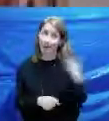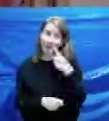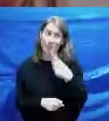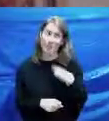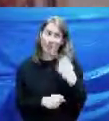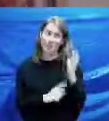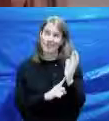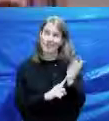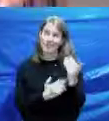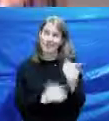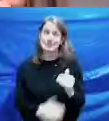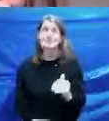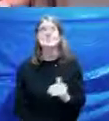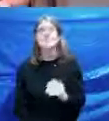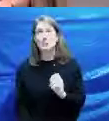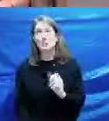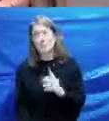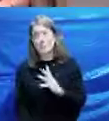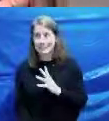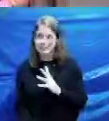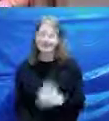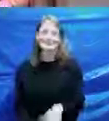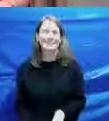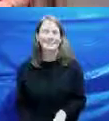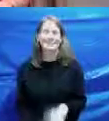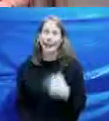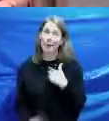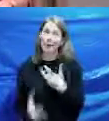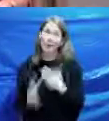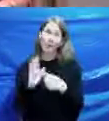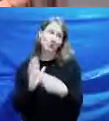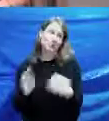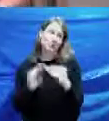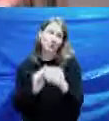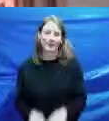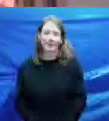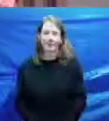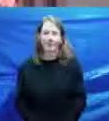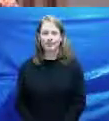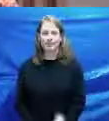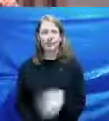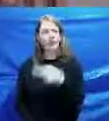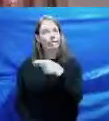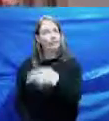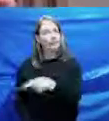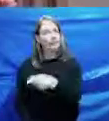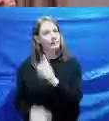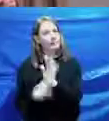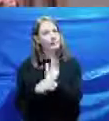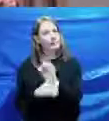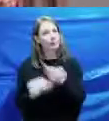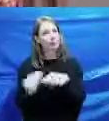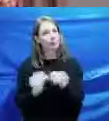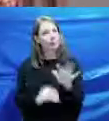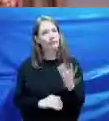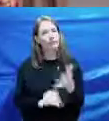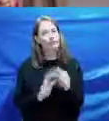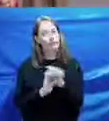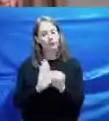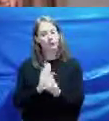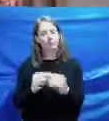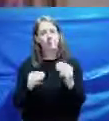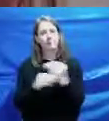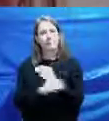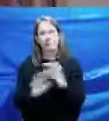But in the interest of keeping us on time, this is a video about a fifth grade math classroom. And we'll